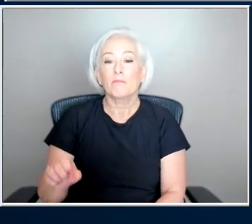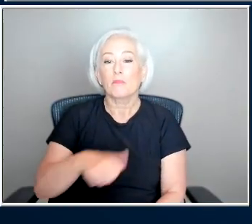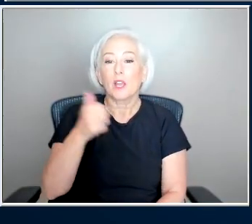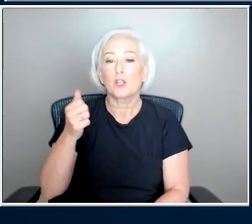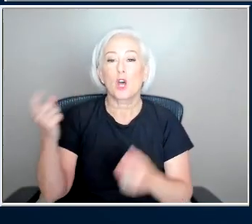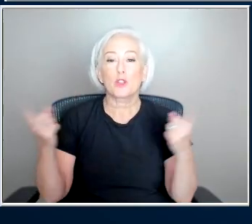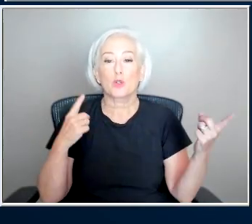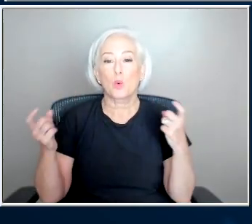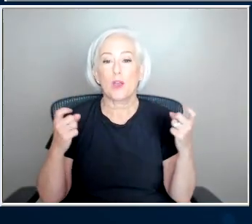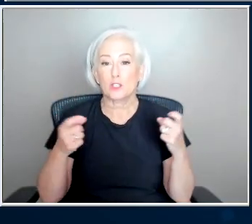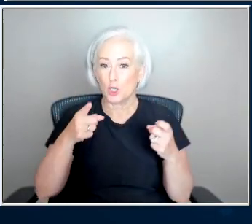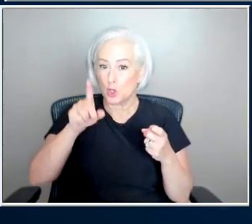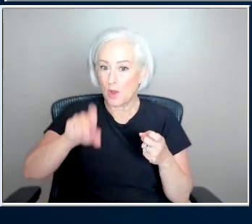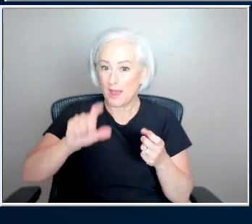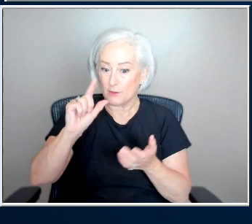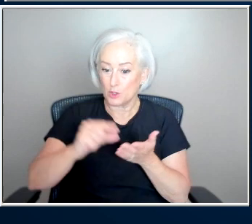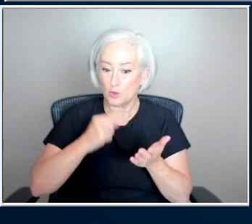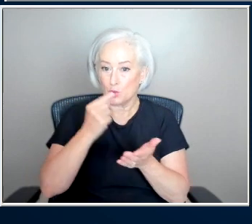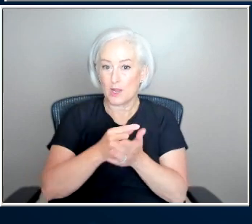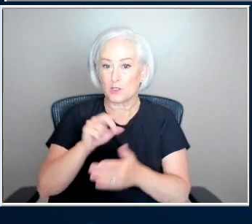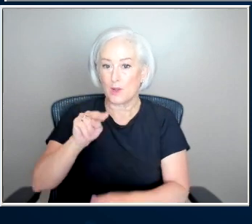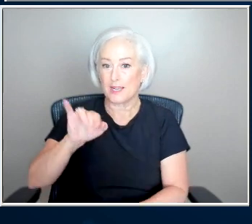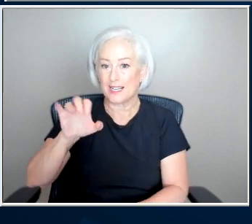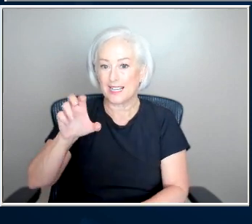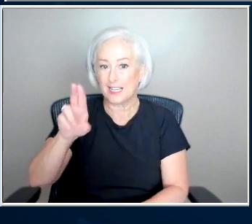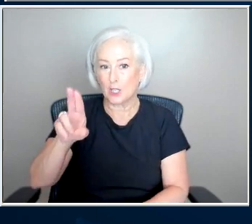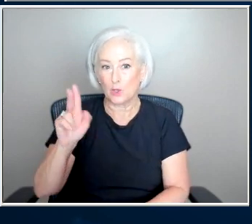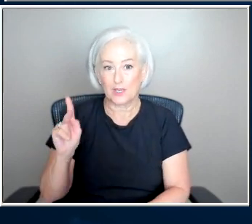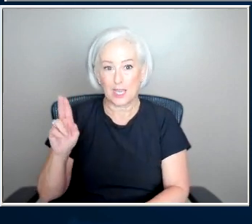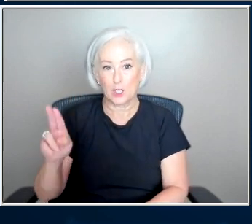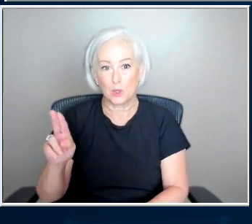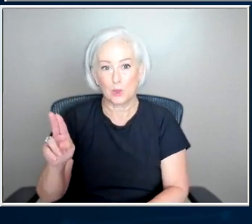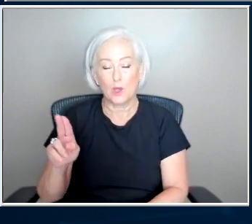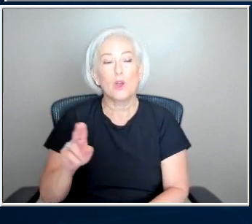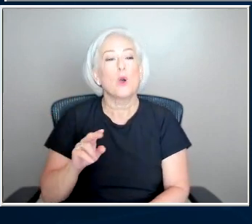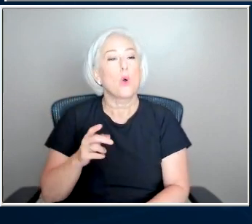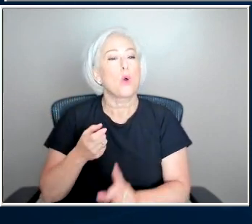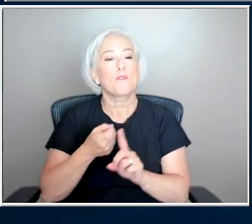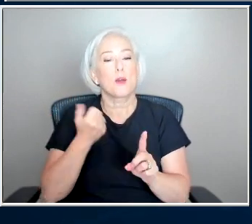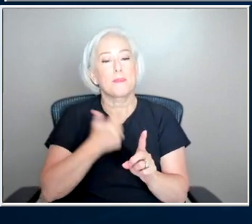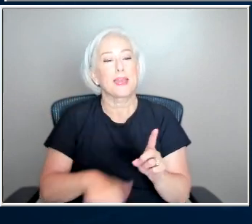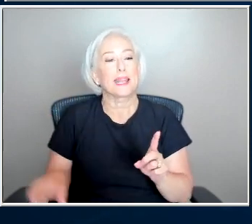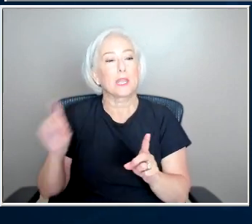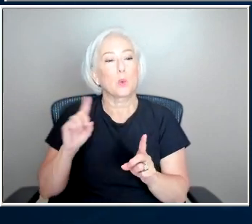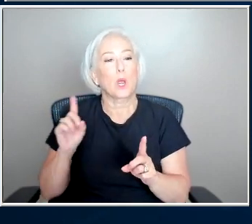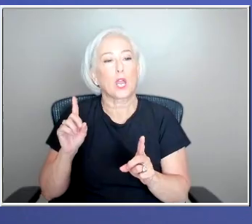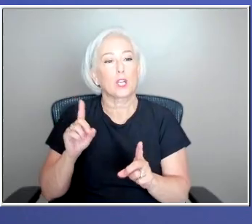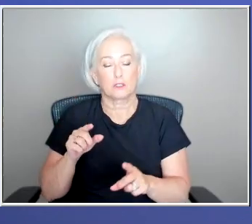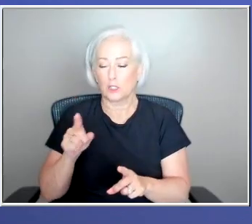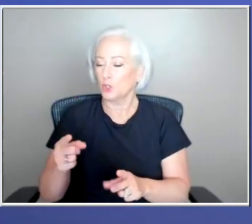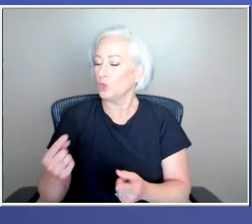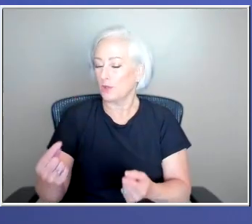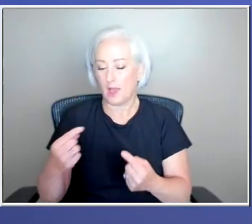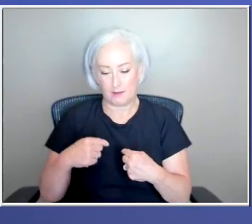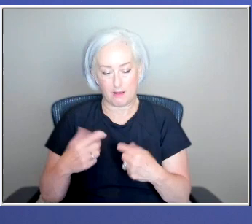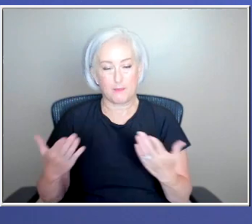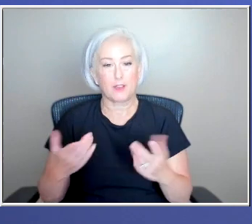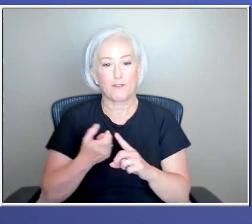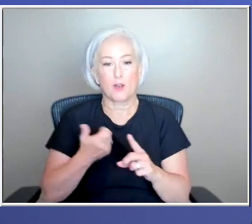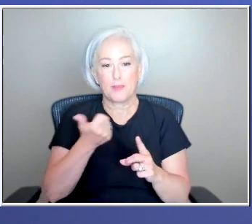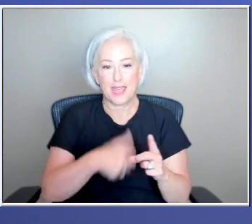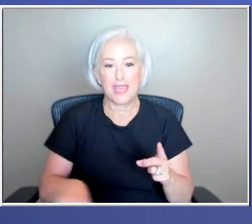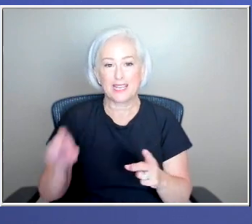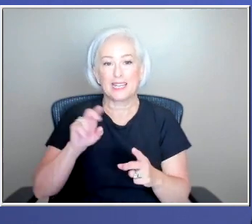of the University of Kansas Health System's NICU, or can you come from anywhere? So we you can come from anywhere. We've been trying to kind of expand it